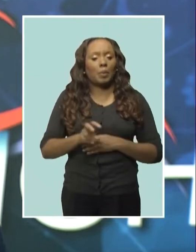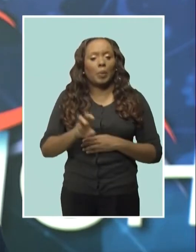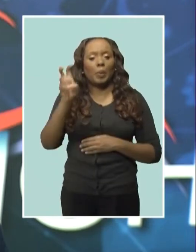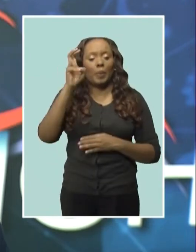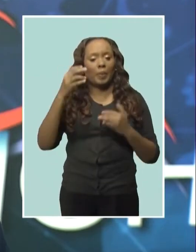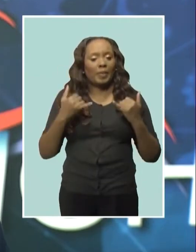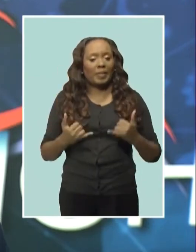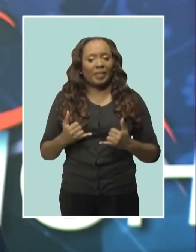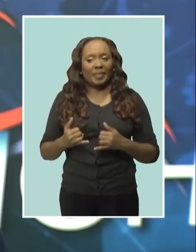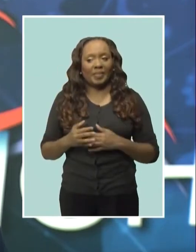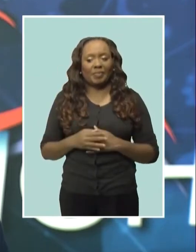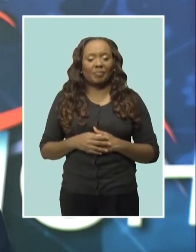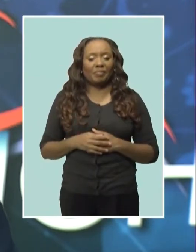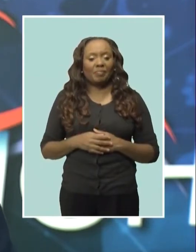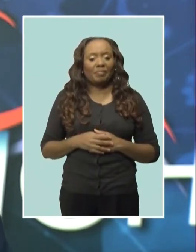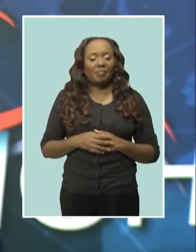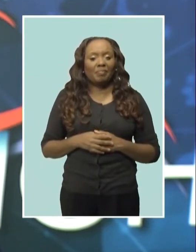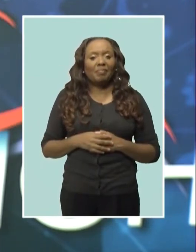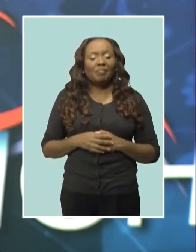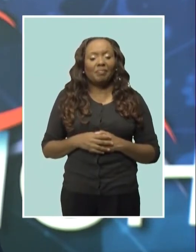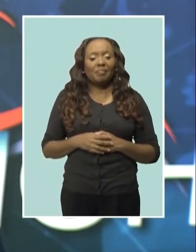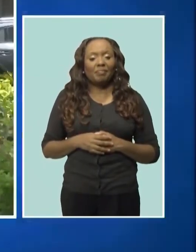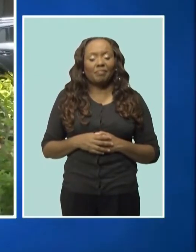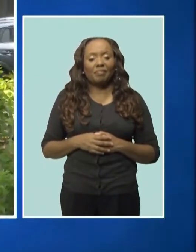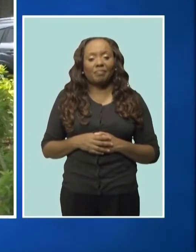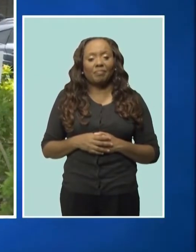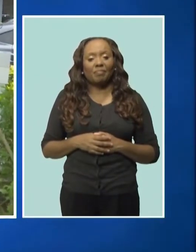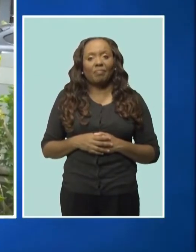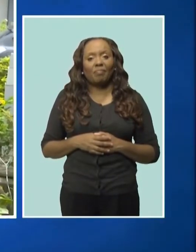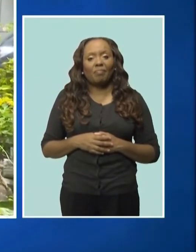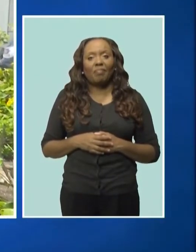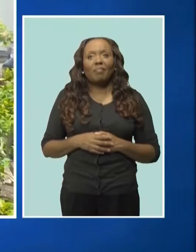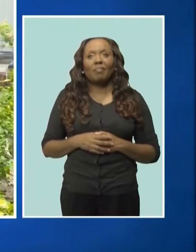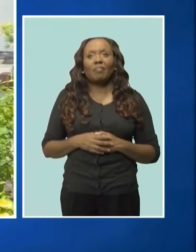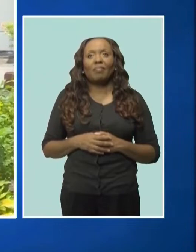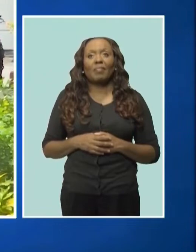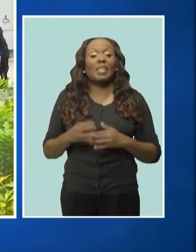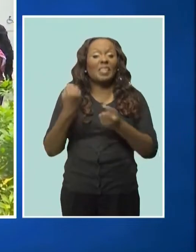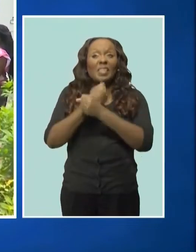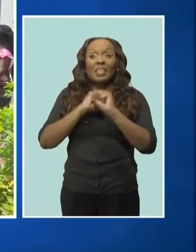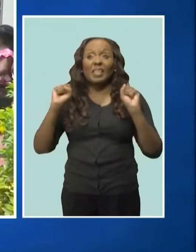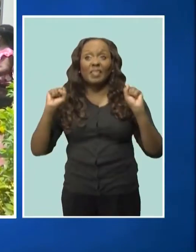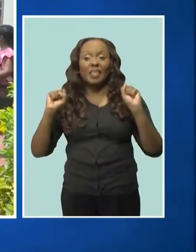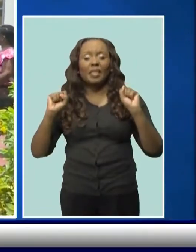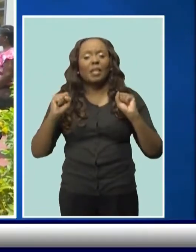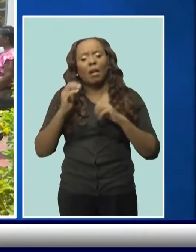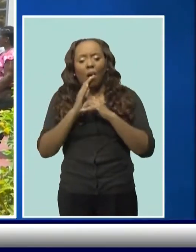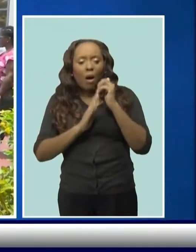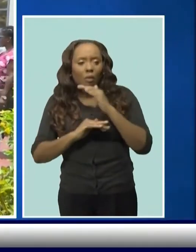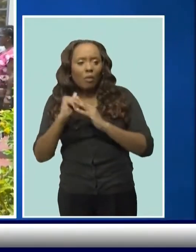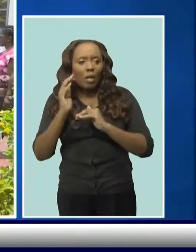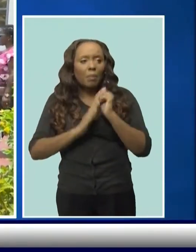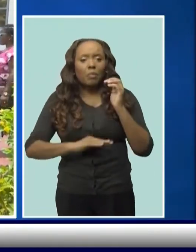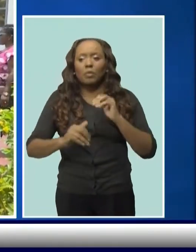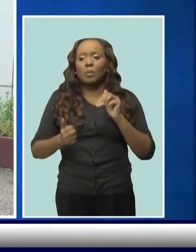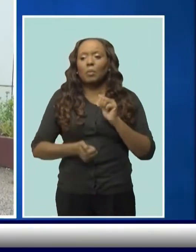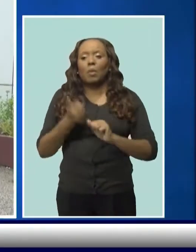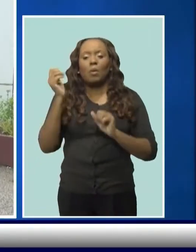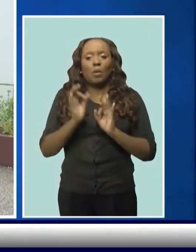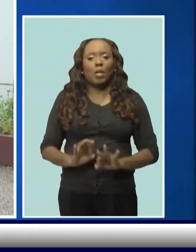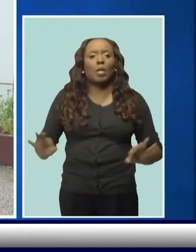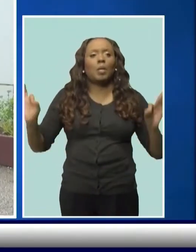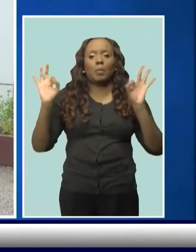Trevor Thorpe was there, and this report. Safety and comfort were high on the minds of owners and drivers on the